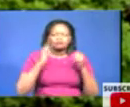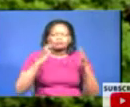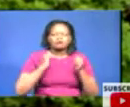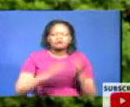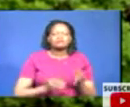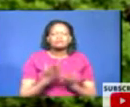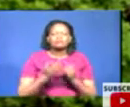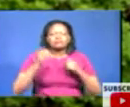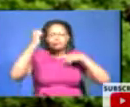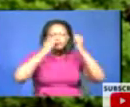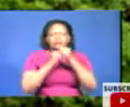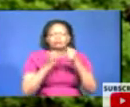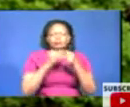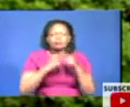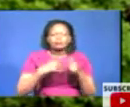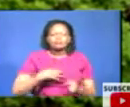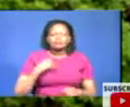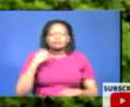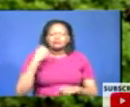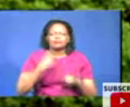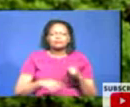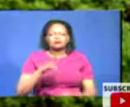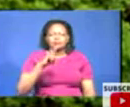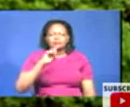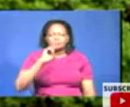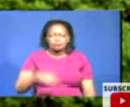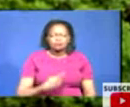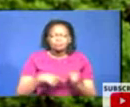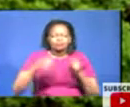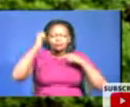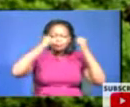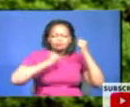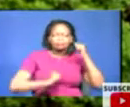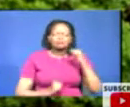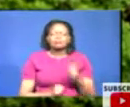years, retiring in the year 2000 from the Kenya Army as a senior